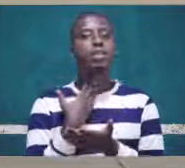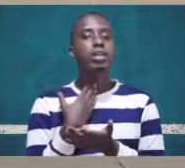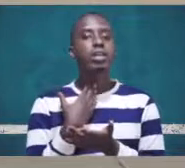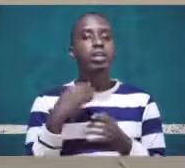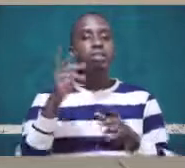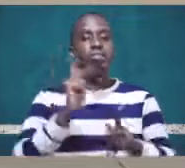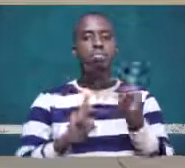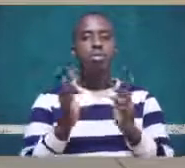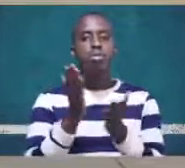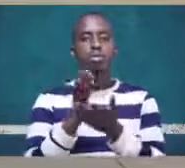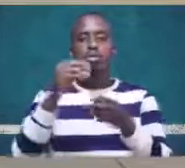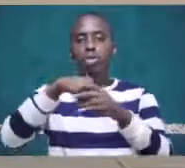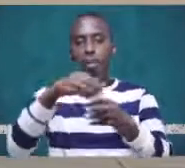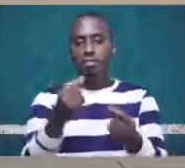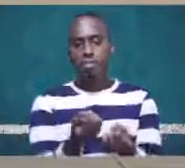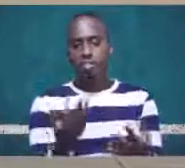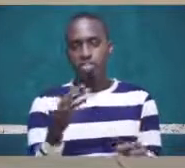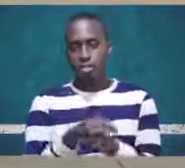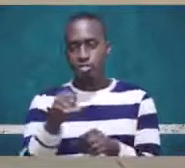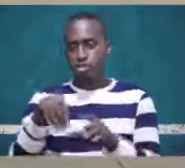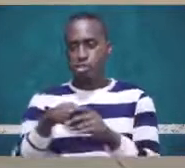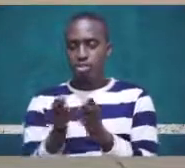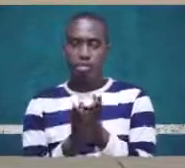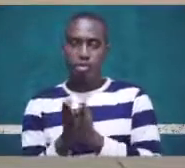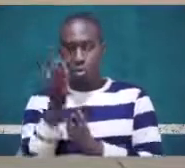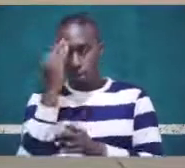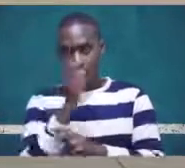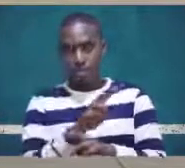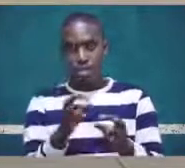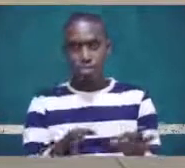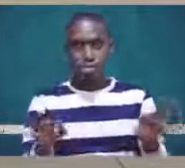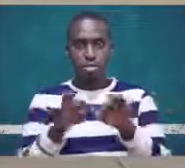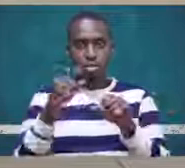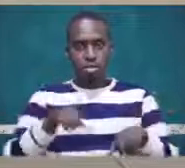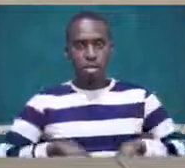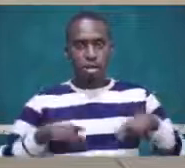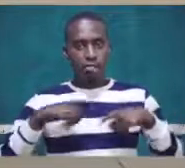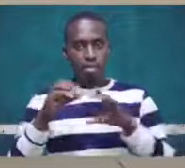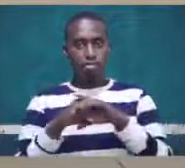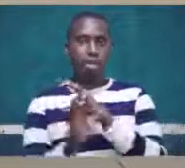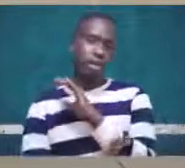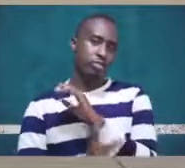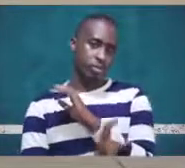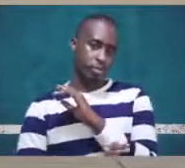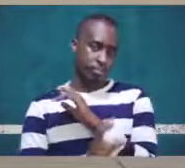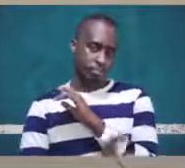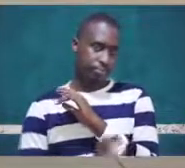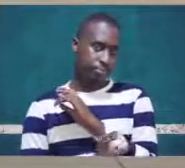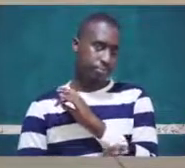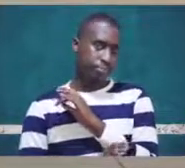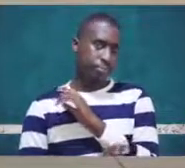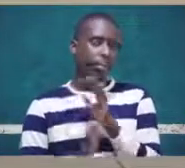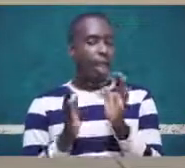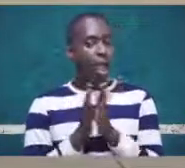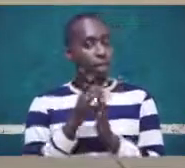people to invest a lot in those services because they're very important to the lives of the country. And